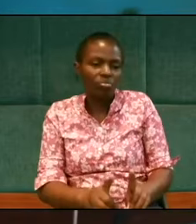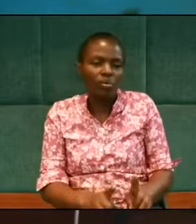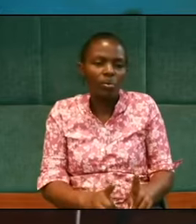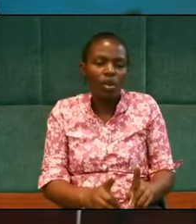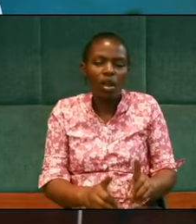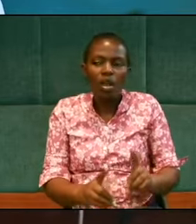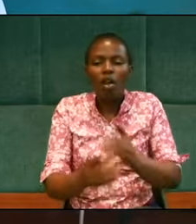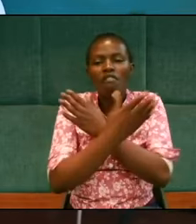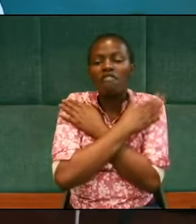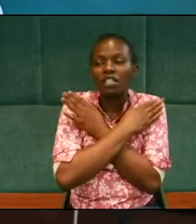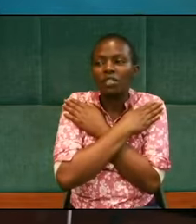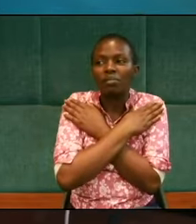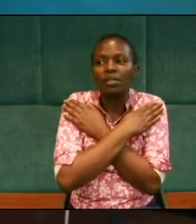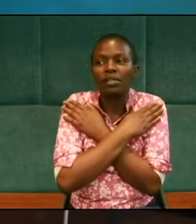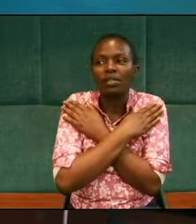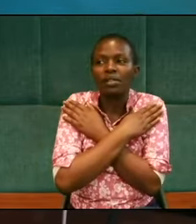companionship.